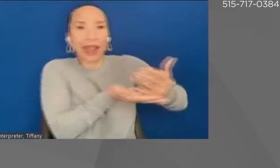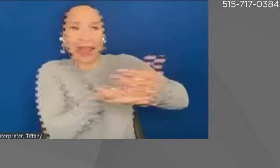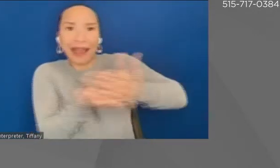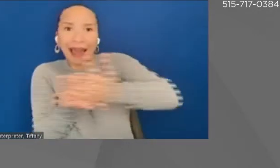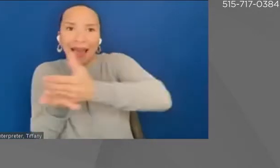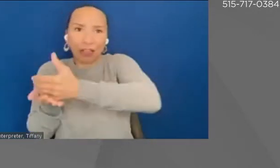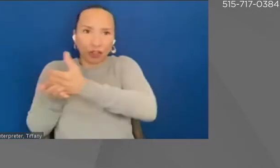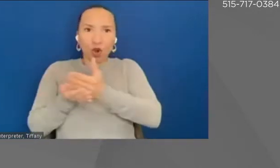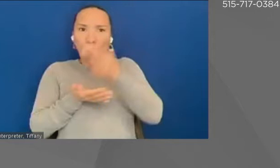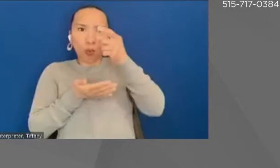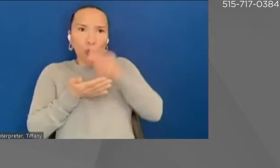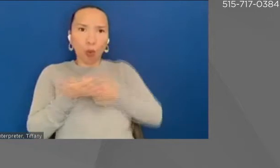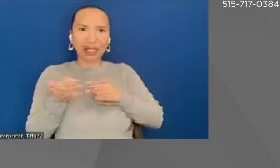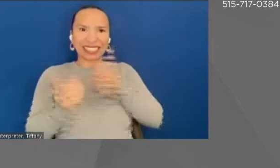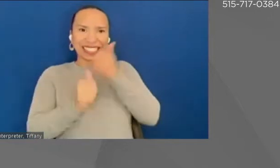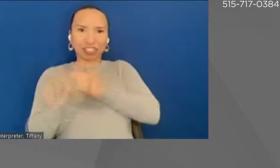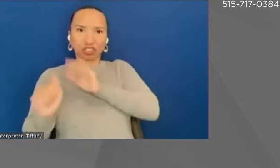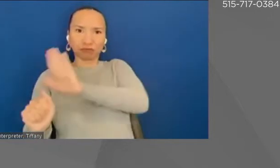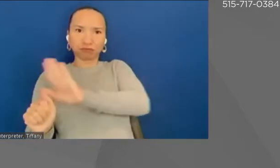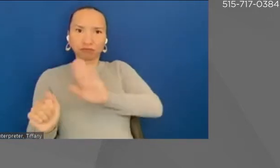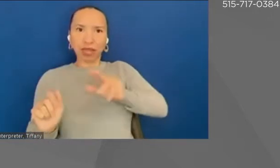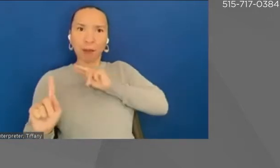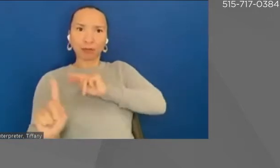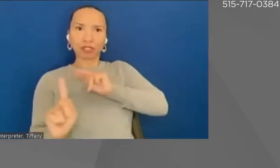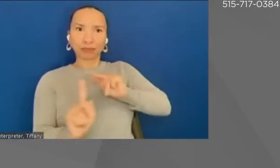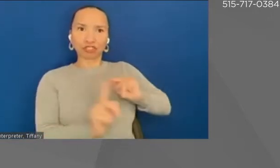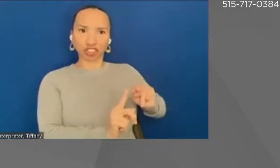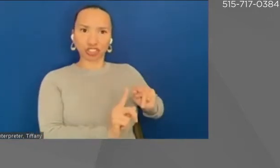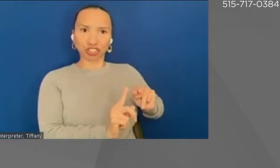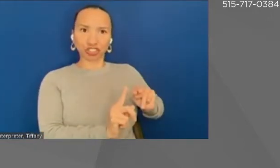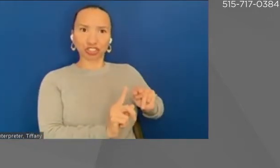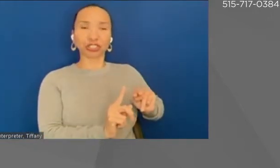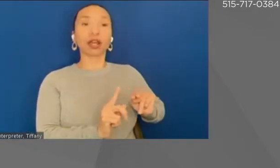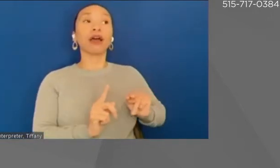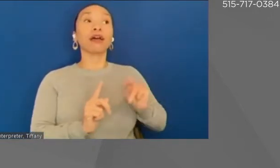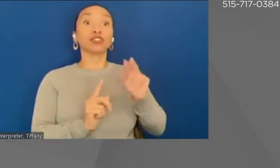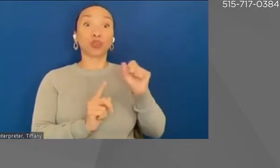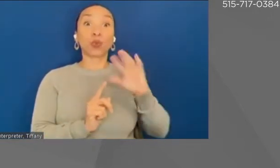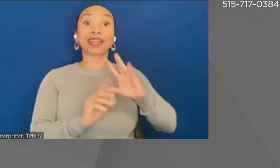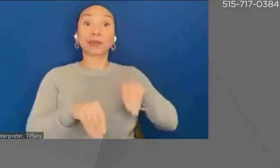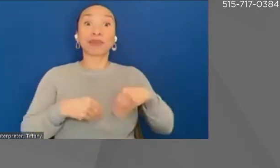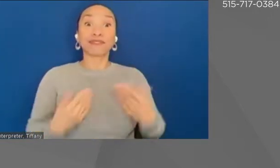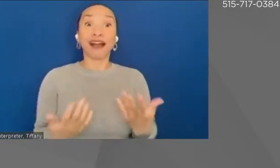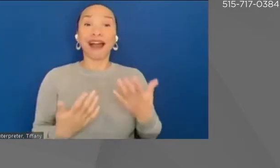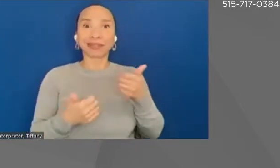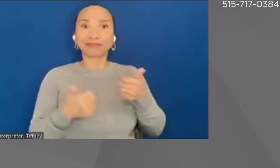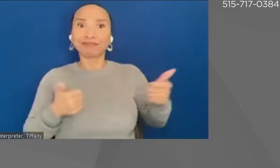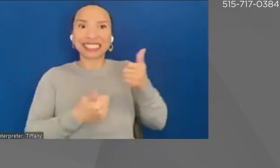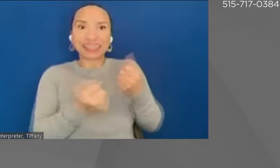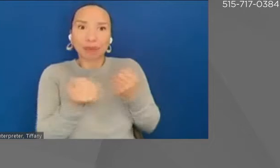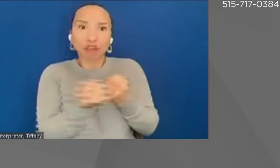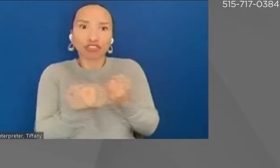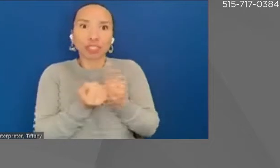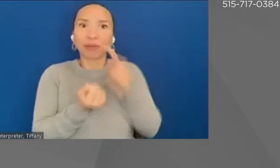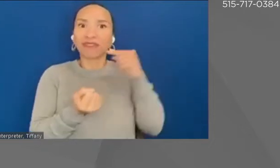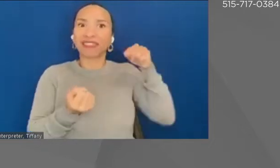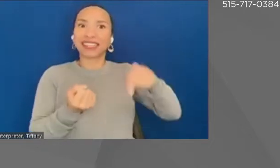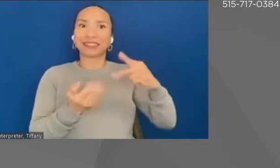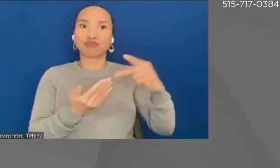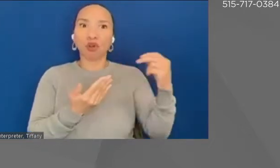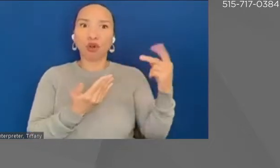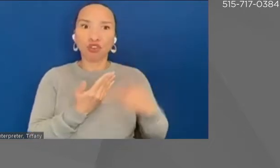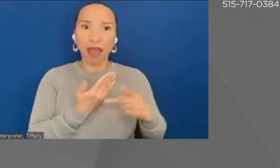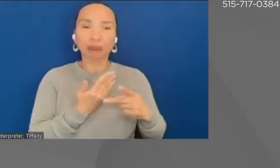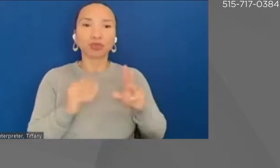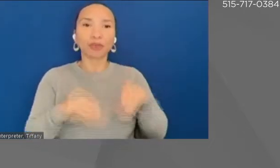the consumer and the retailer and get that executive and the consumer sponsorship of these programs to really start to get buy-in, but